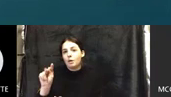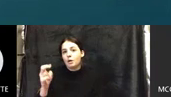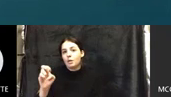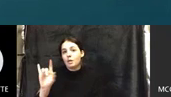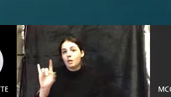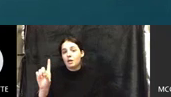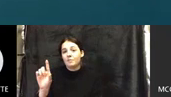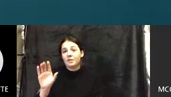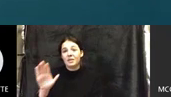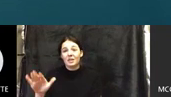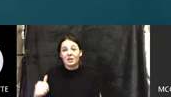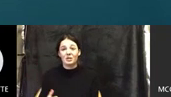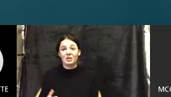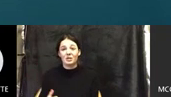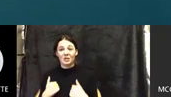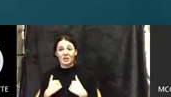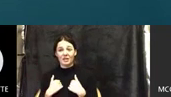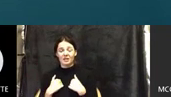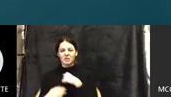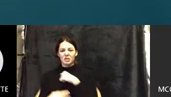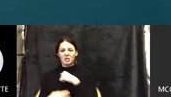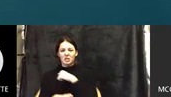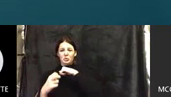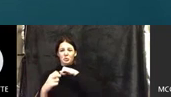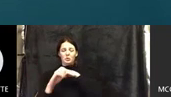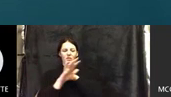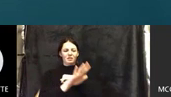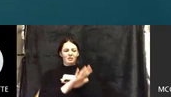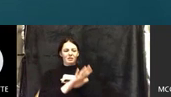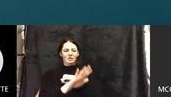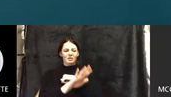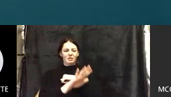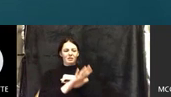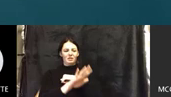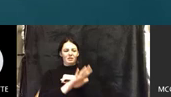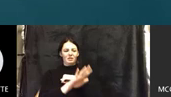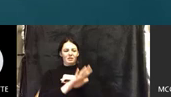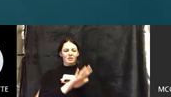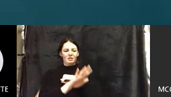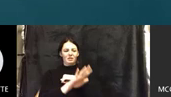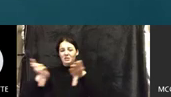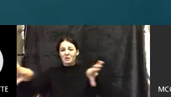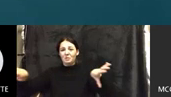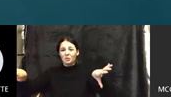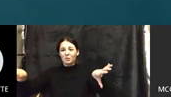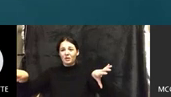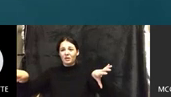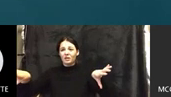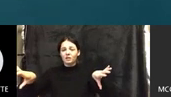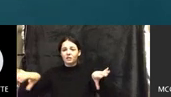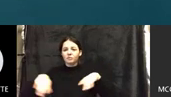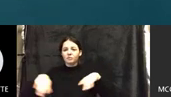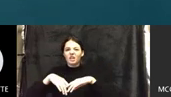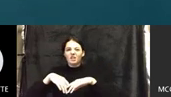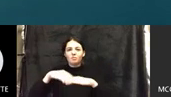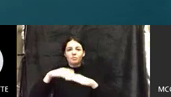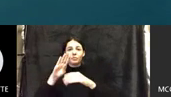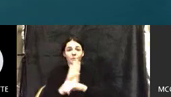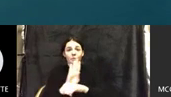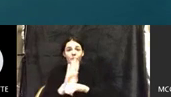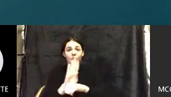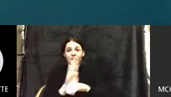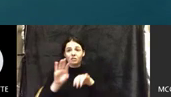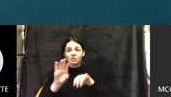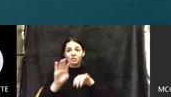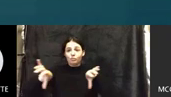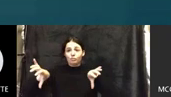It's separated families from families on the other side of the wall. And it's even separated businesses. Like, so someone could have lived on one side